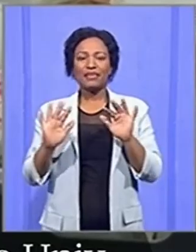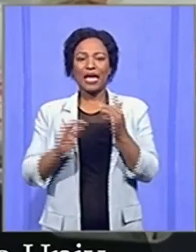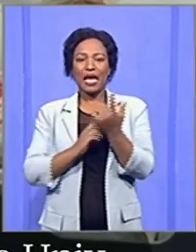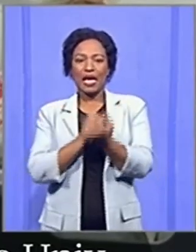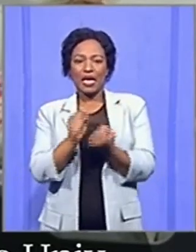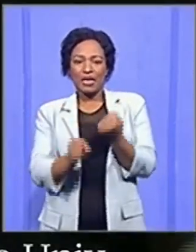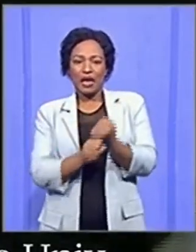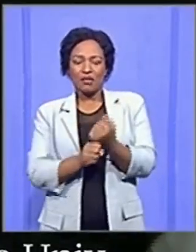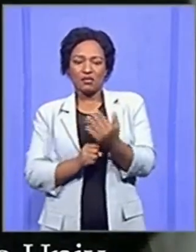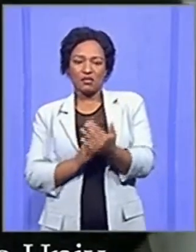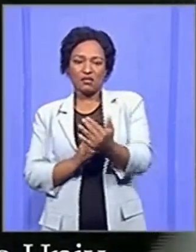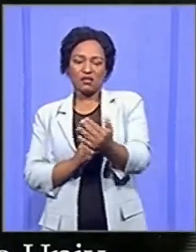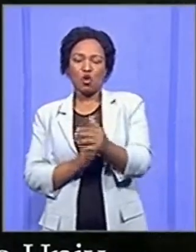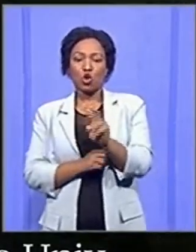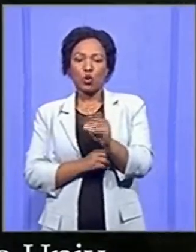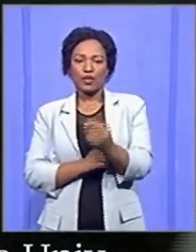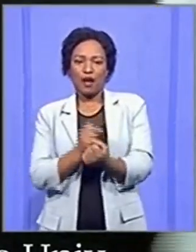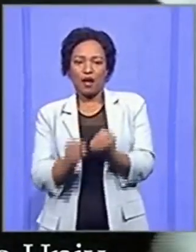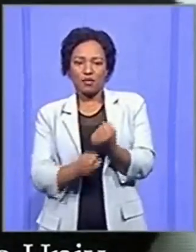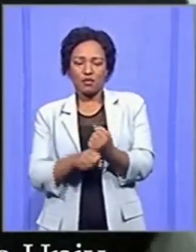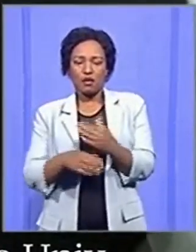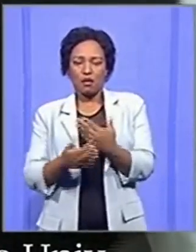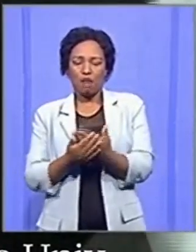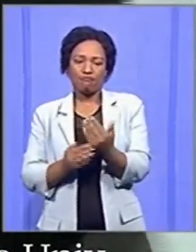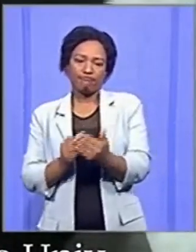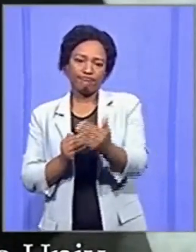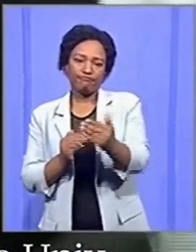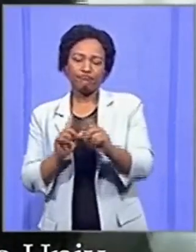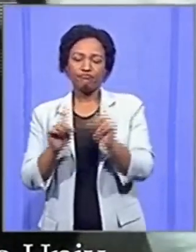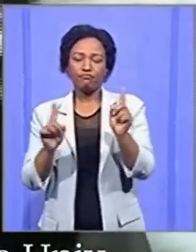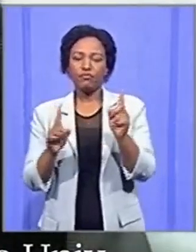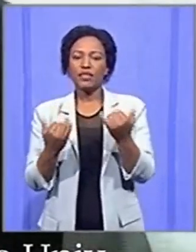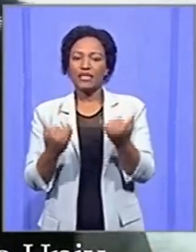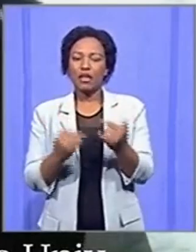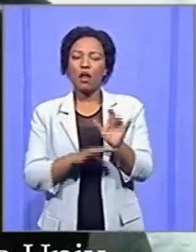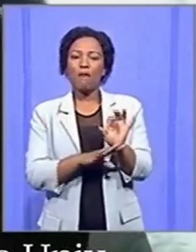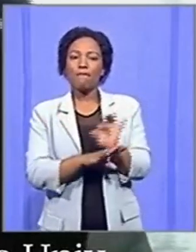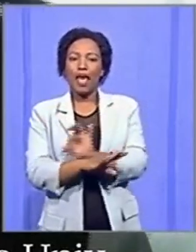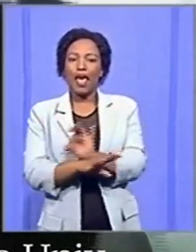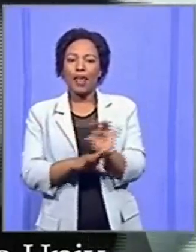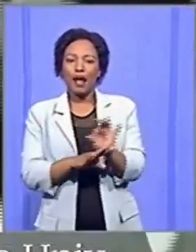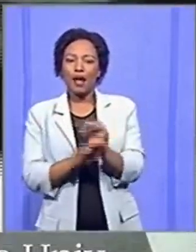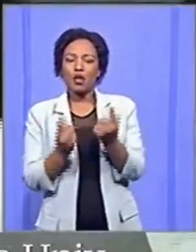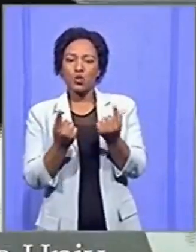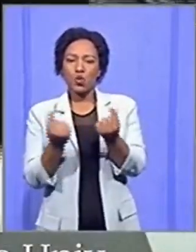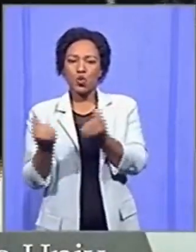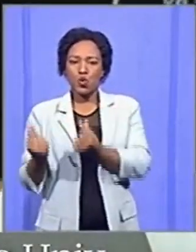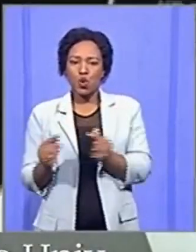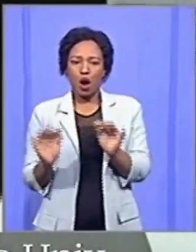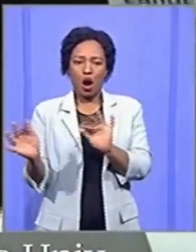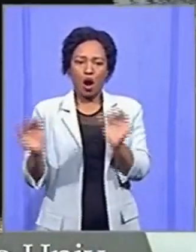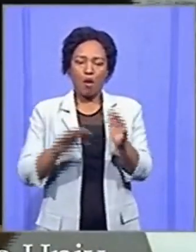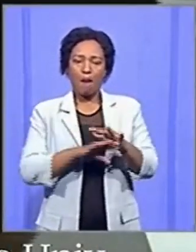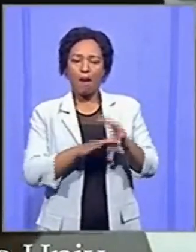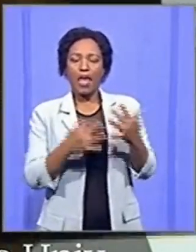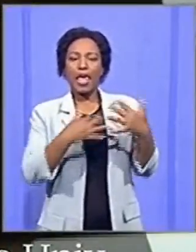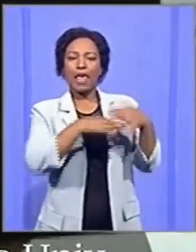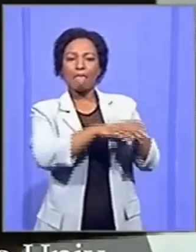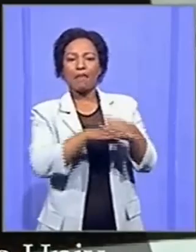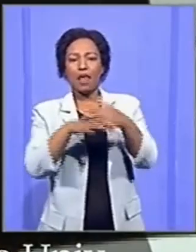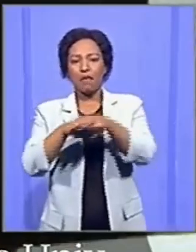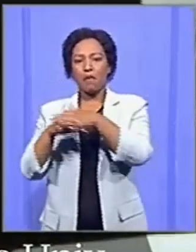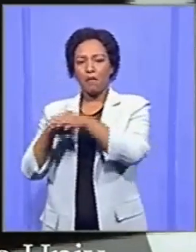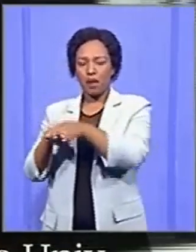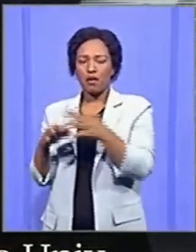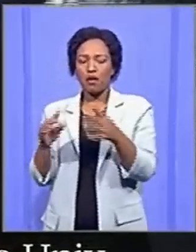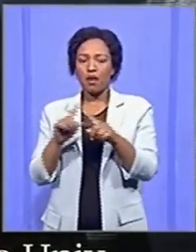20 gore ka tswela pele mare ha ditlhophiso di ngata ke nnete gore batho ba bangata ba